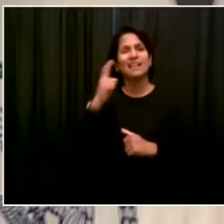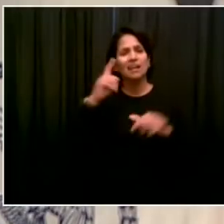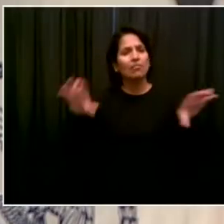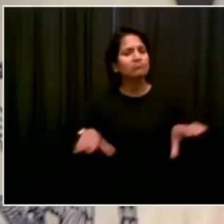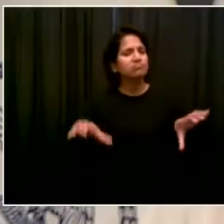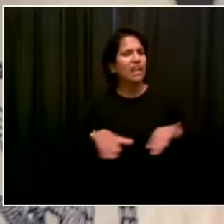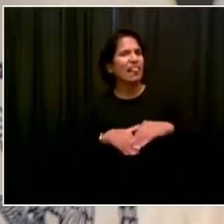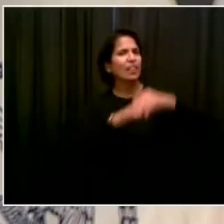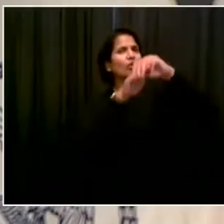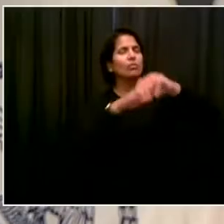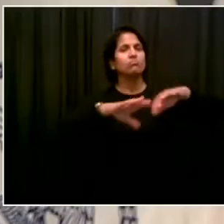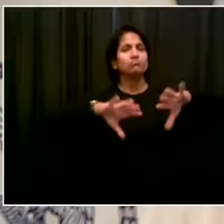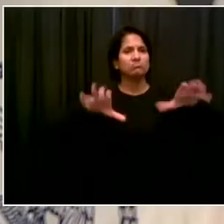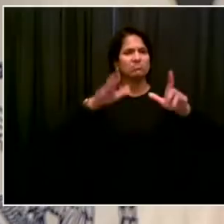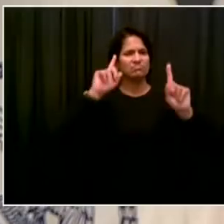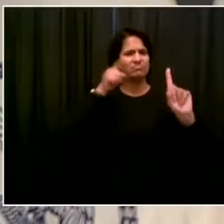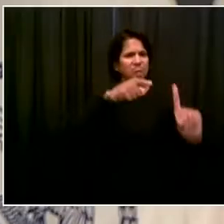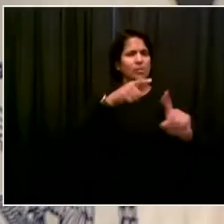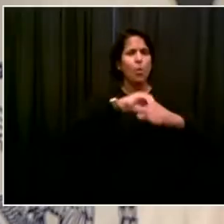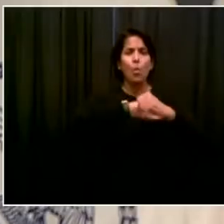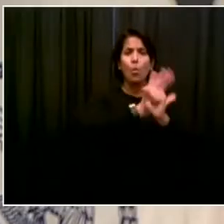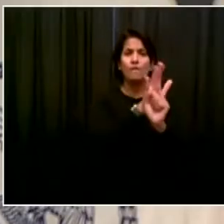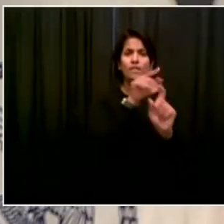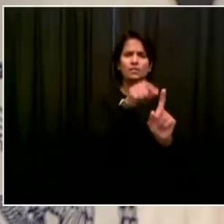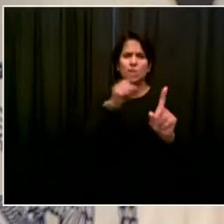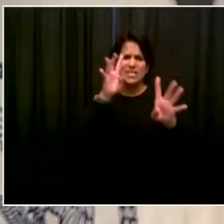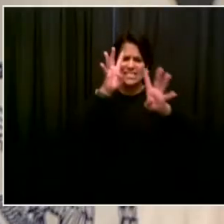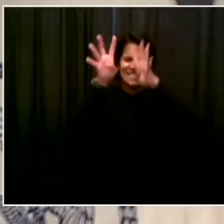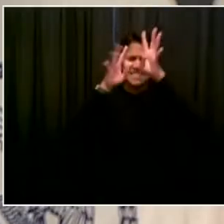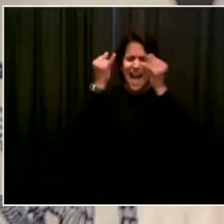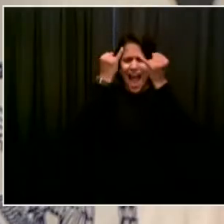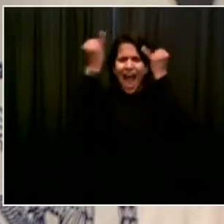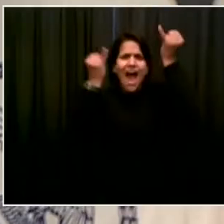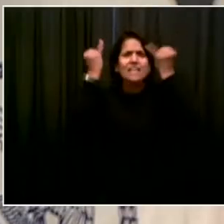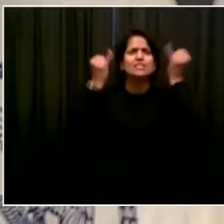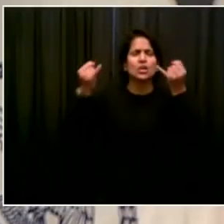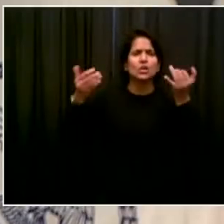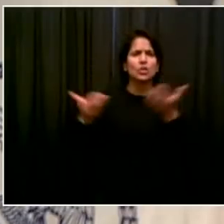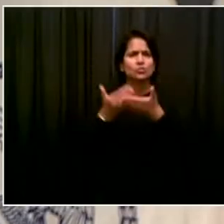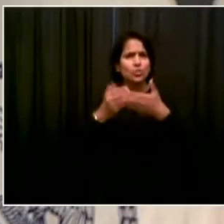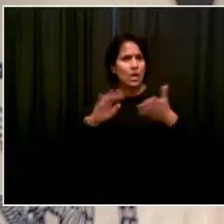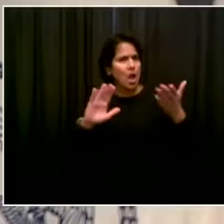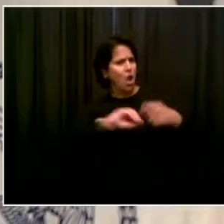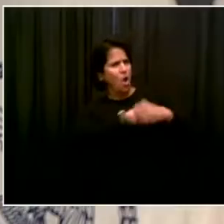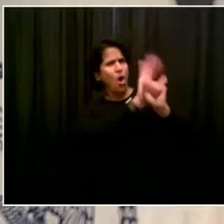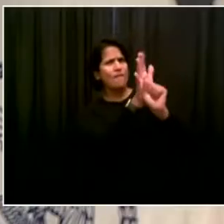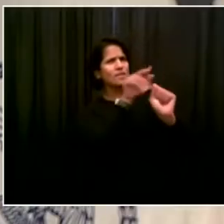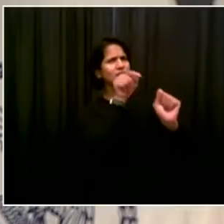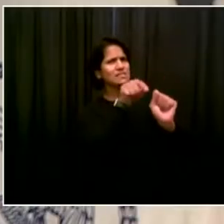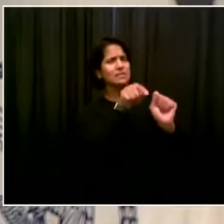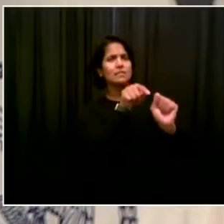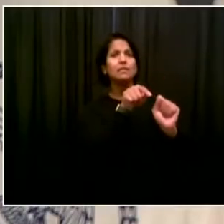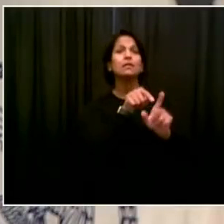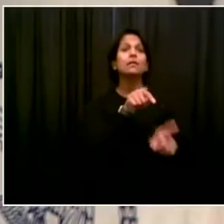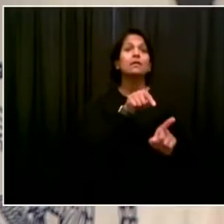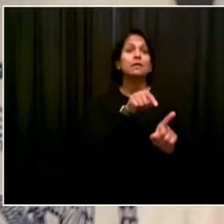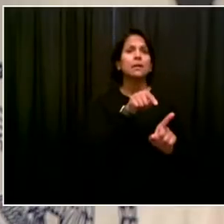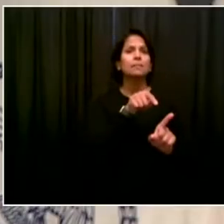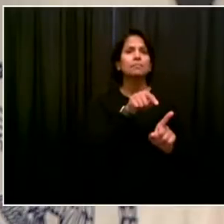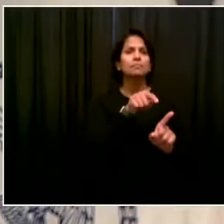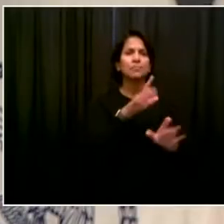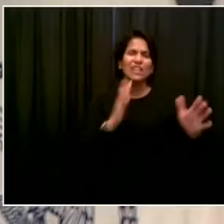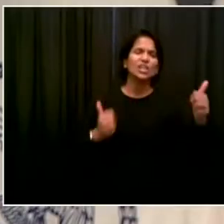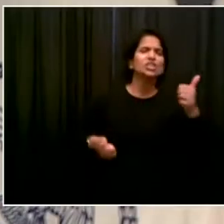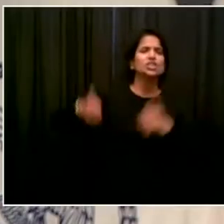mandates, using all tools from the very beginning of this crisis. The chair of the Health Committee in the City Council has stood up